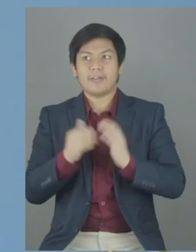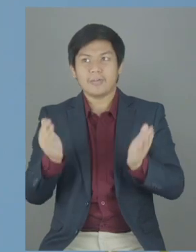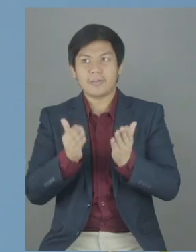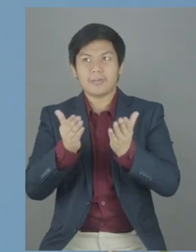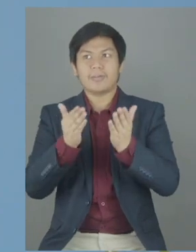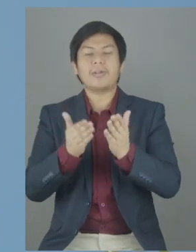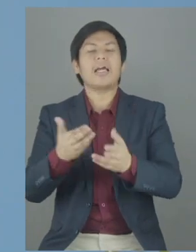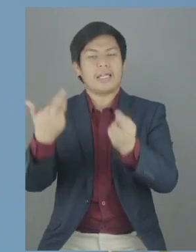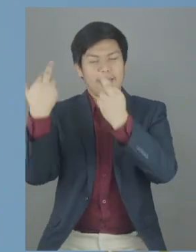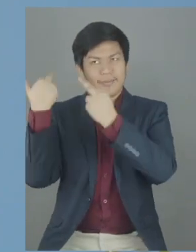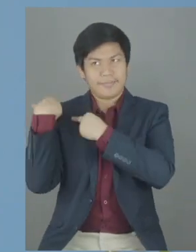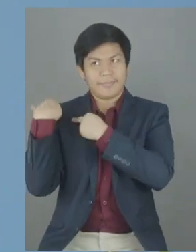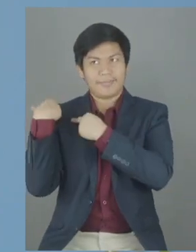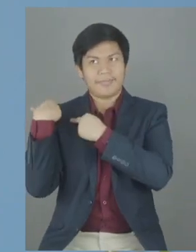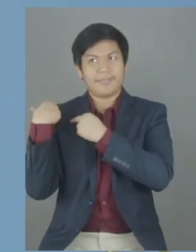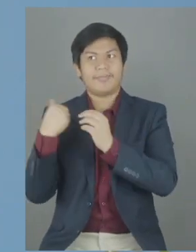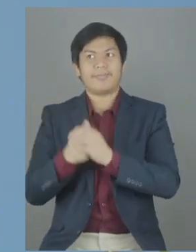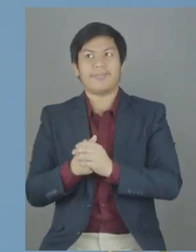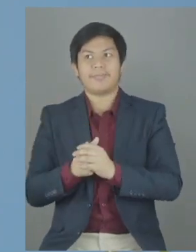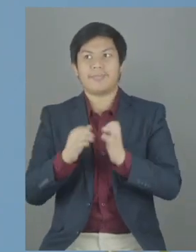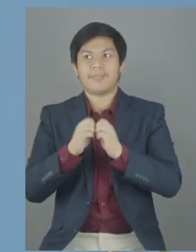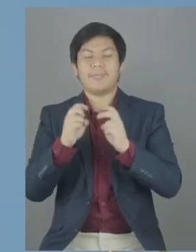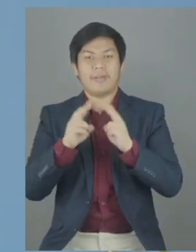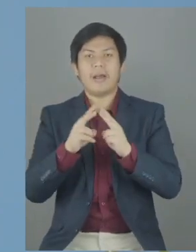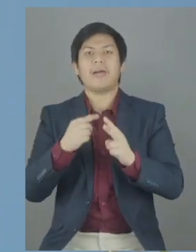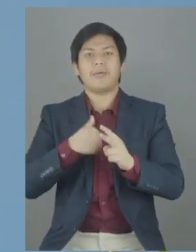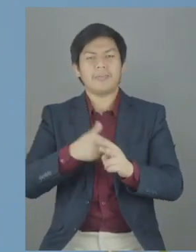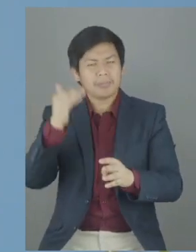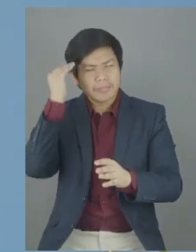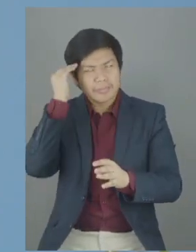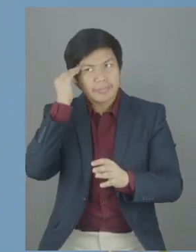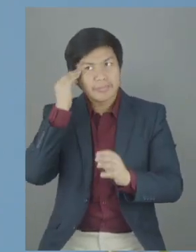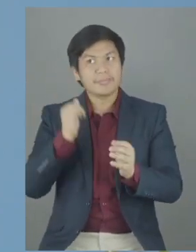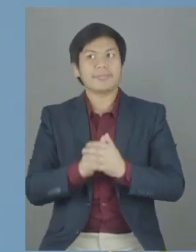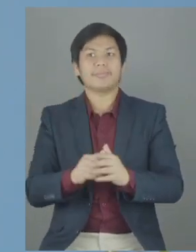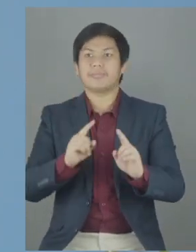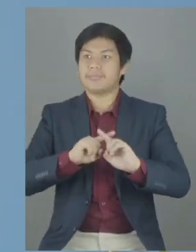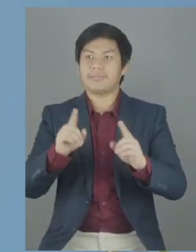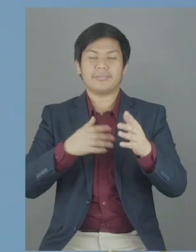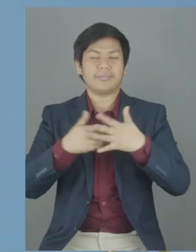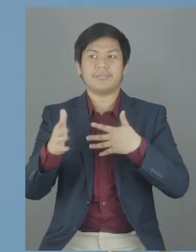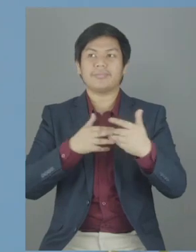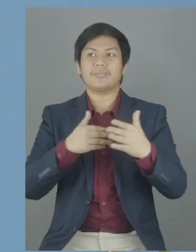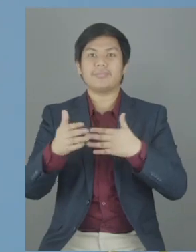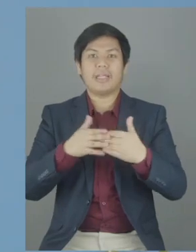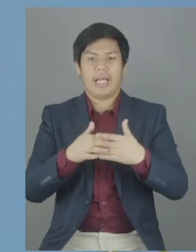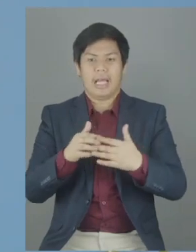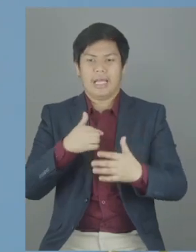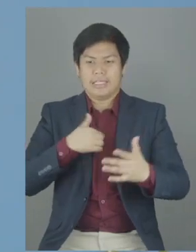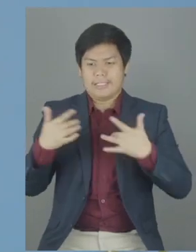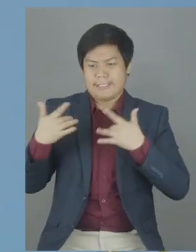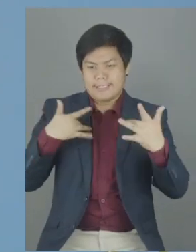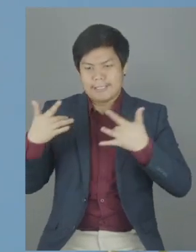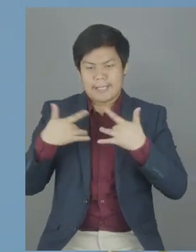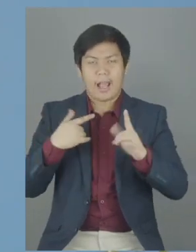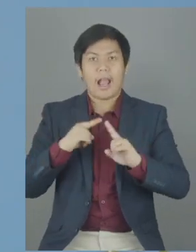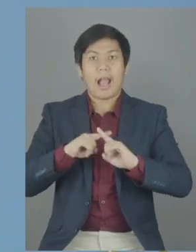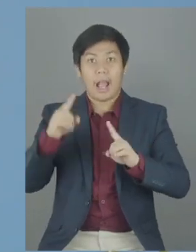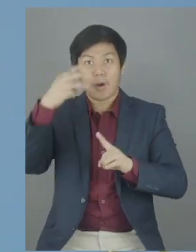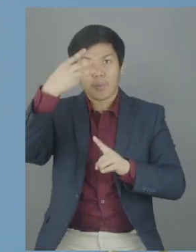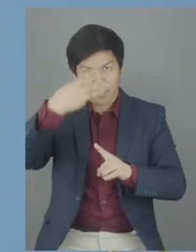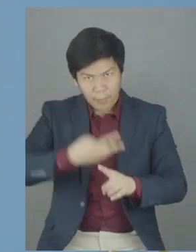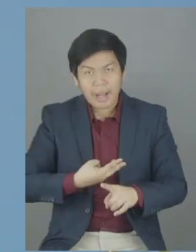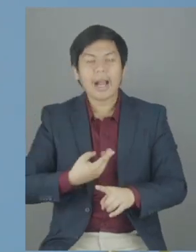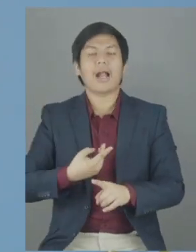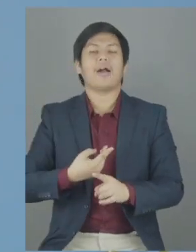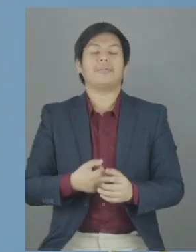that responsibility, given my condition. But despite my fears and hesitations, I was welcomed with people